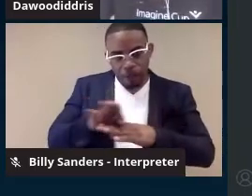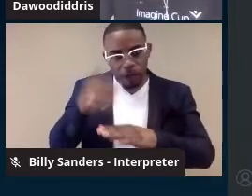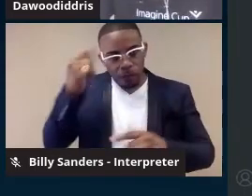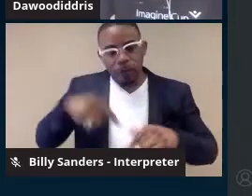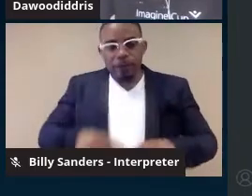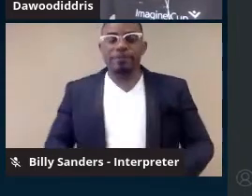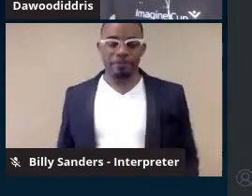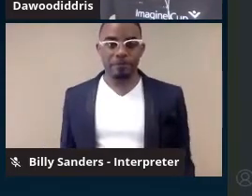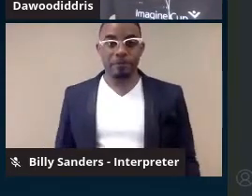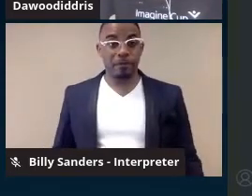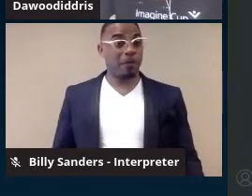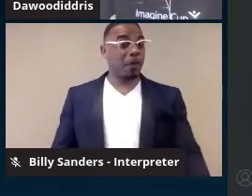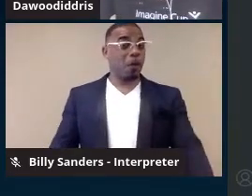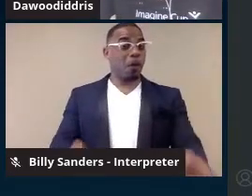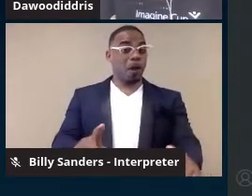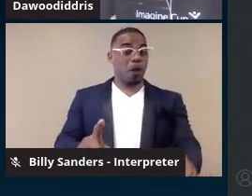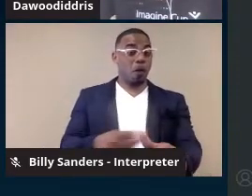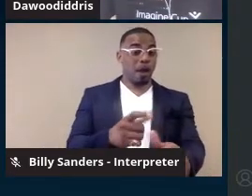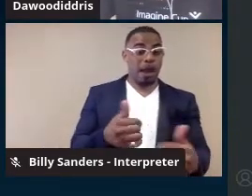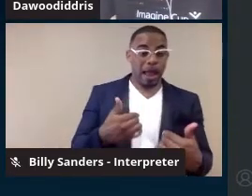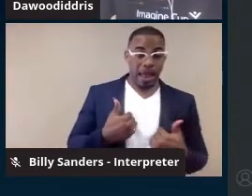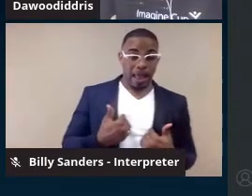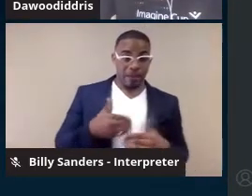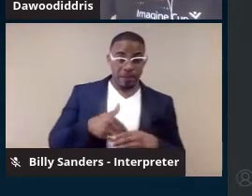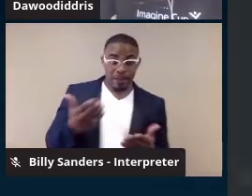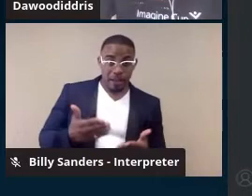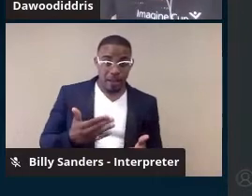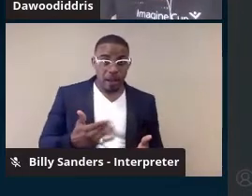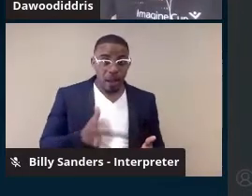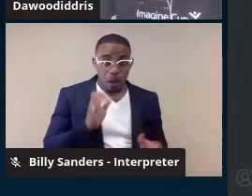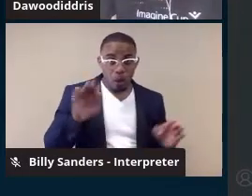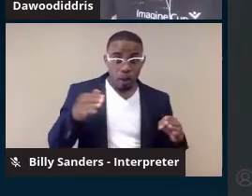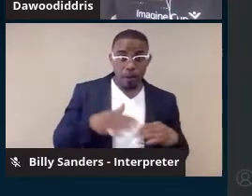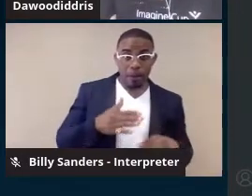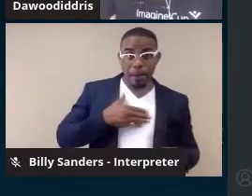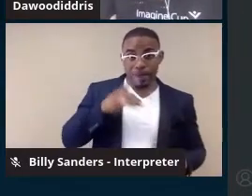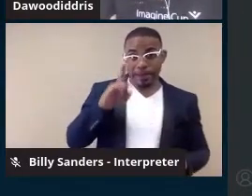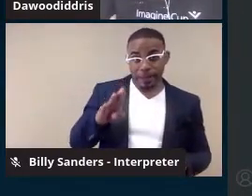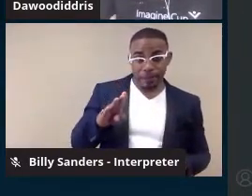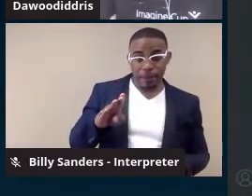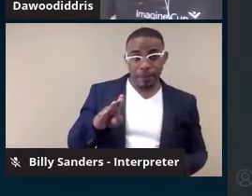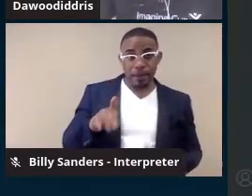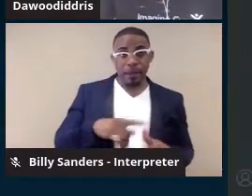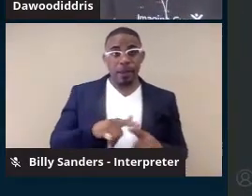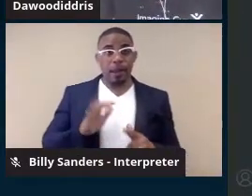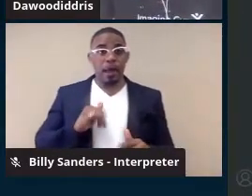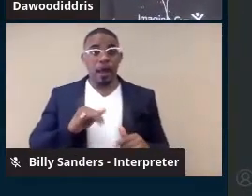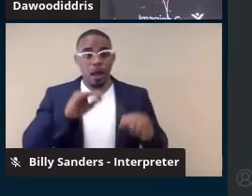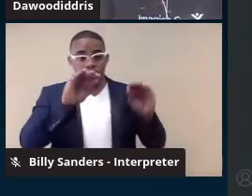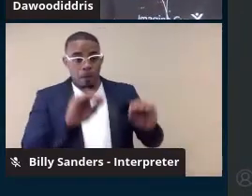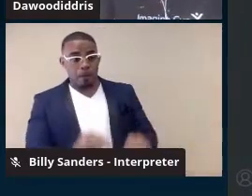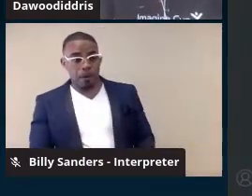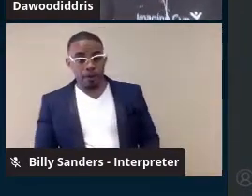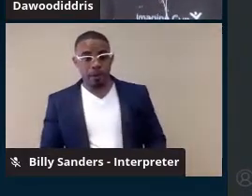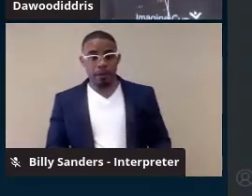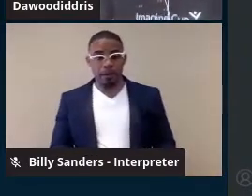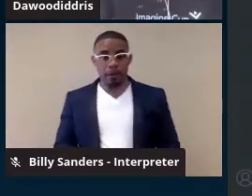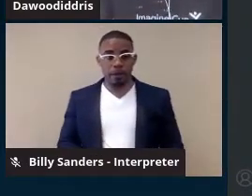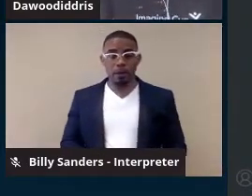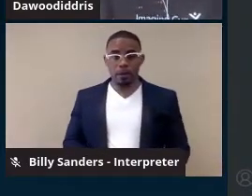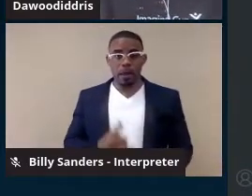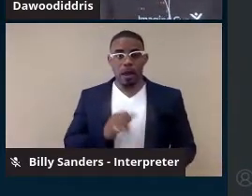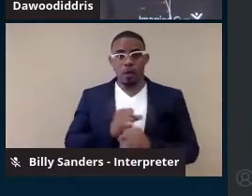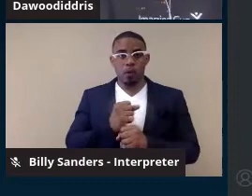us. Okay, so once I have it in here, I'm going to come to my database and I'll pull in, I'll create